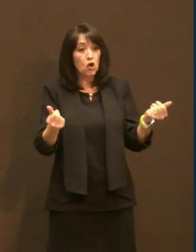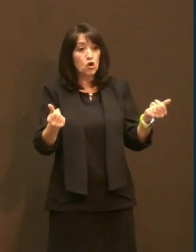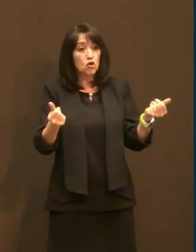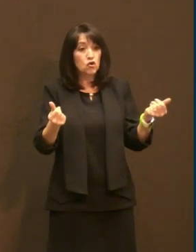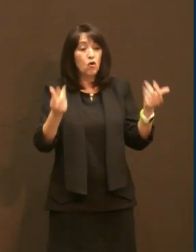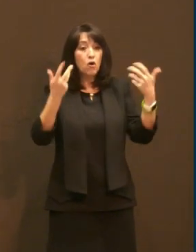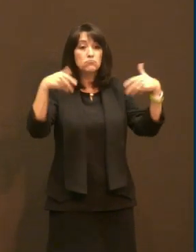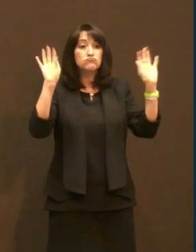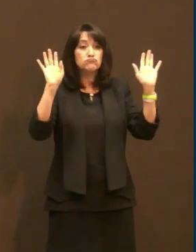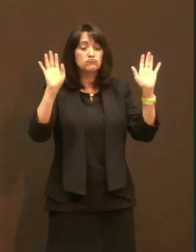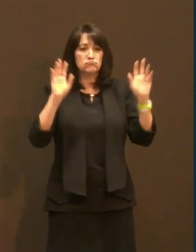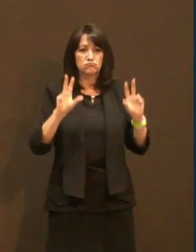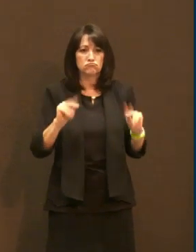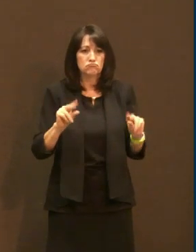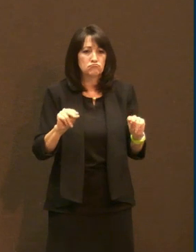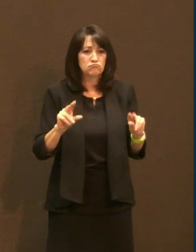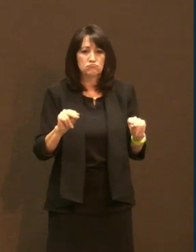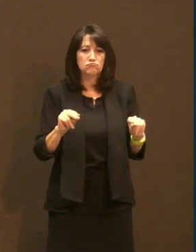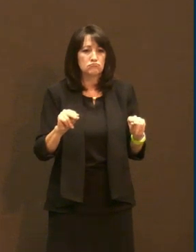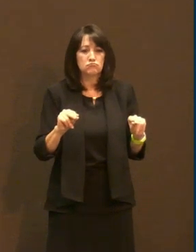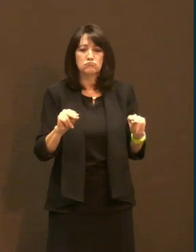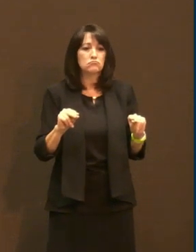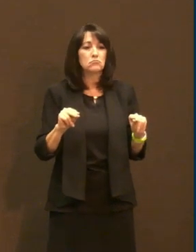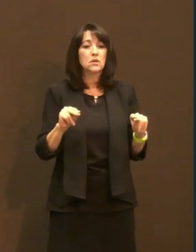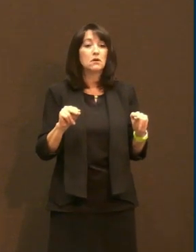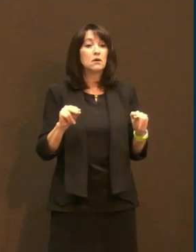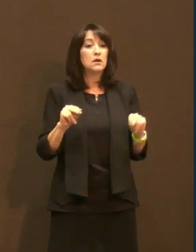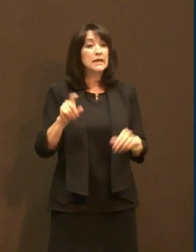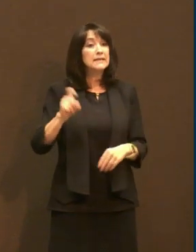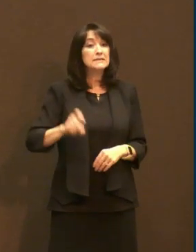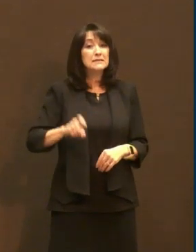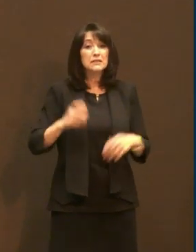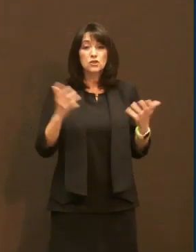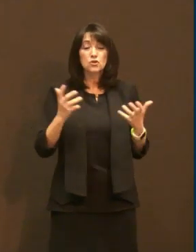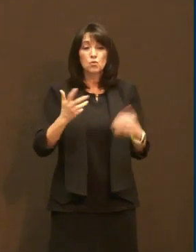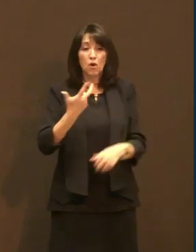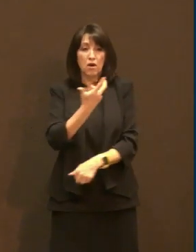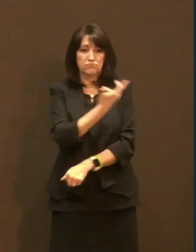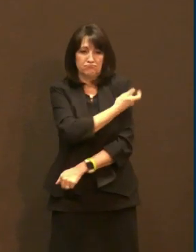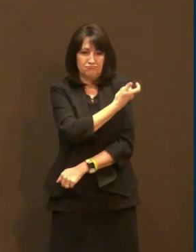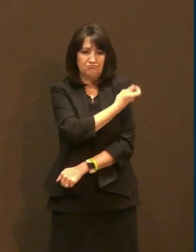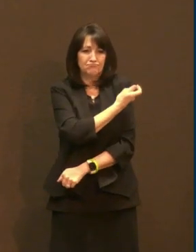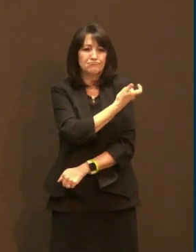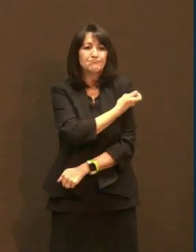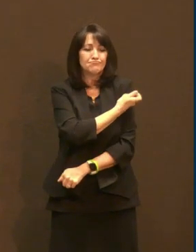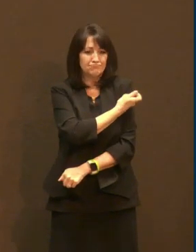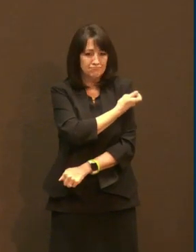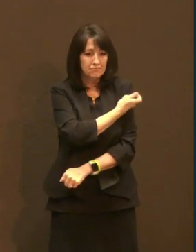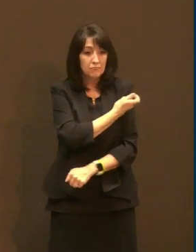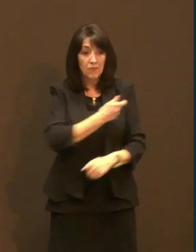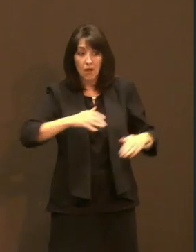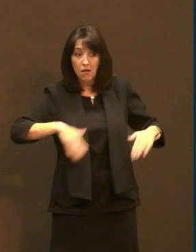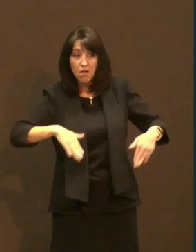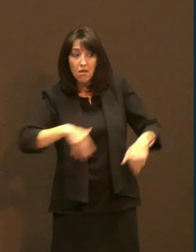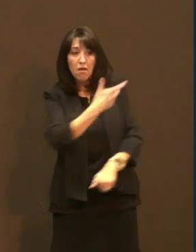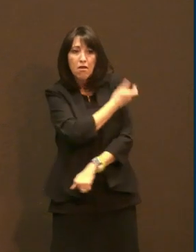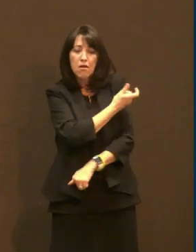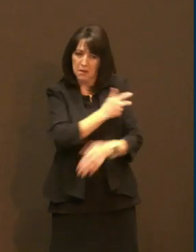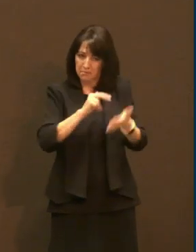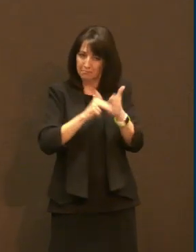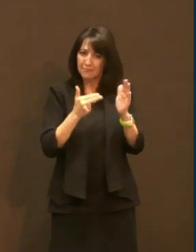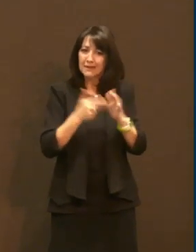an effective treatment. But everyone's eager. They've seen and they're going to see that the